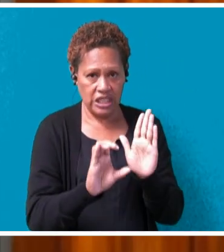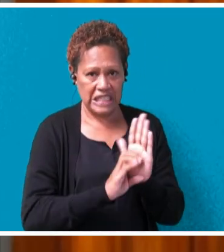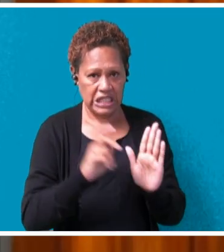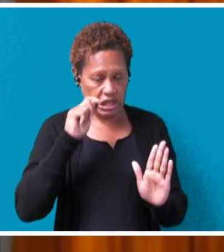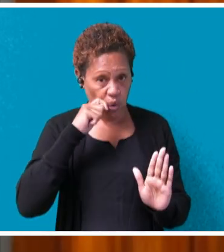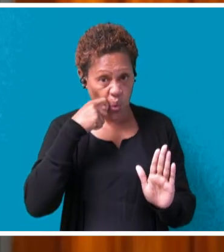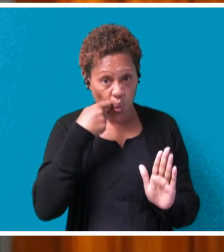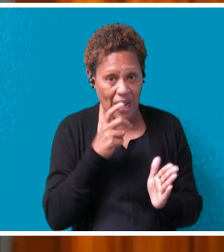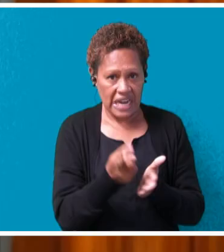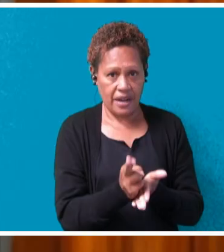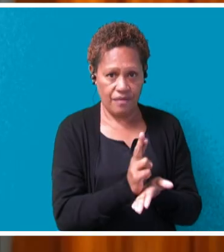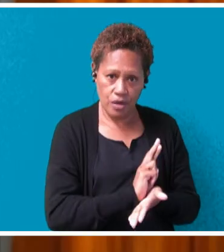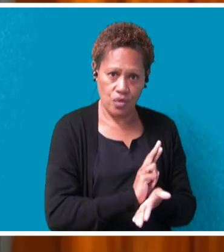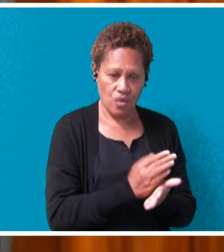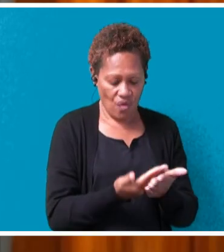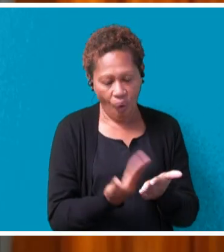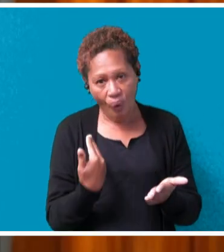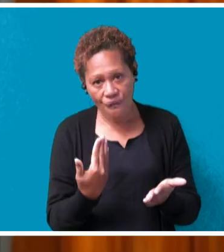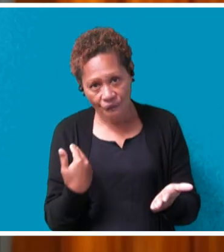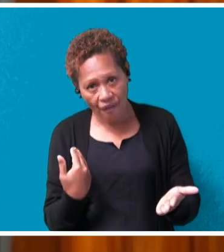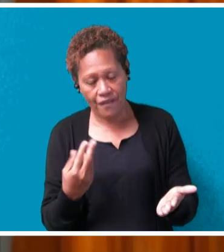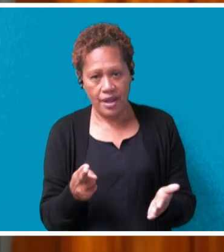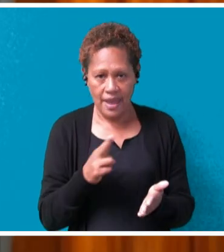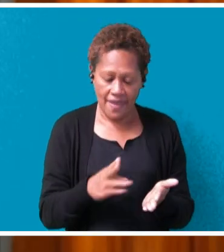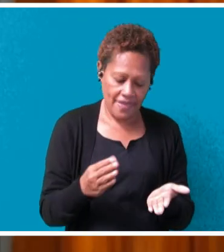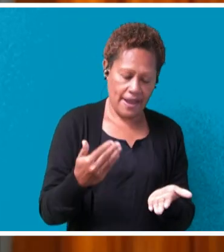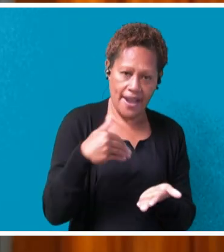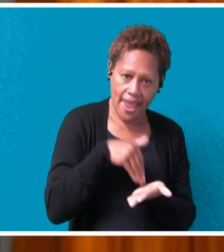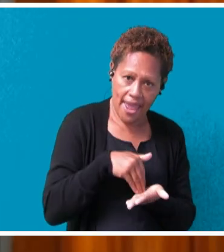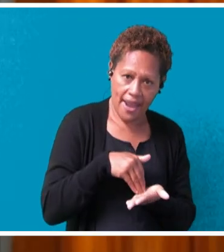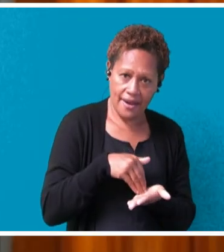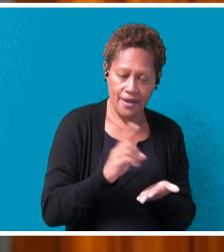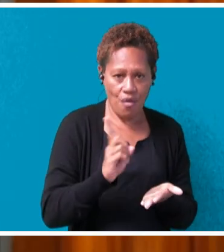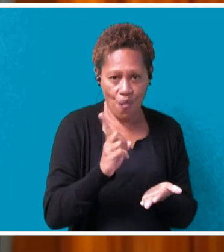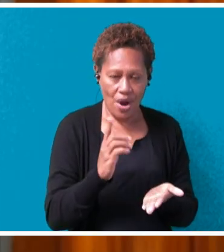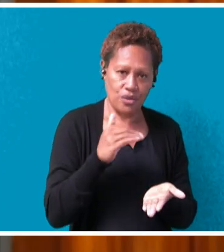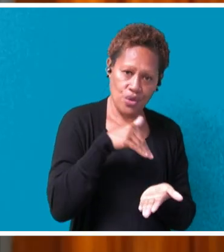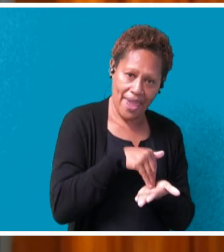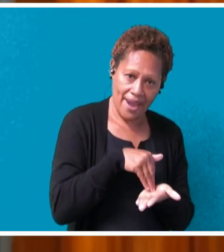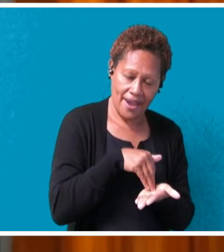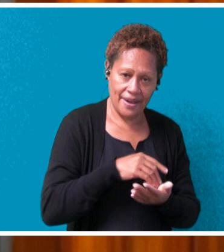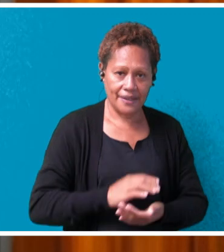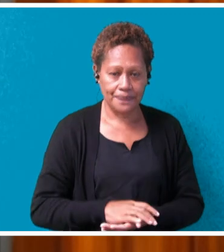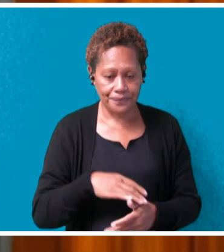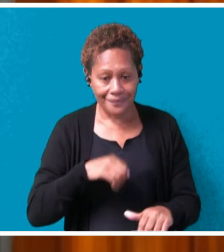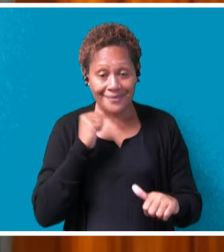bika soya inda sengani binaka ta kana biuki na bika na numa na lewe bitira ramba. As we enter